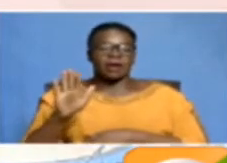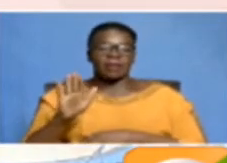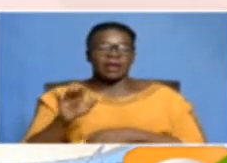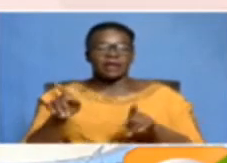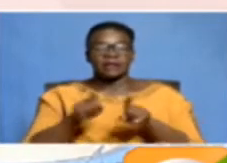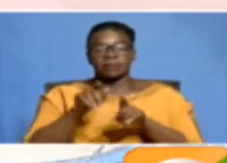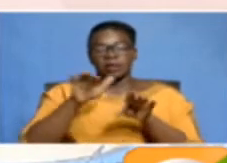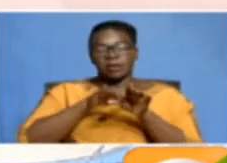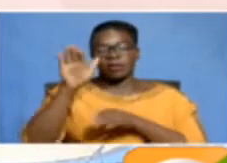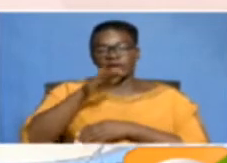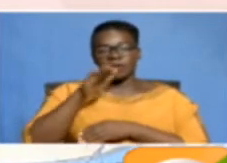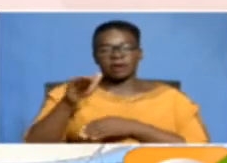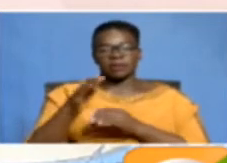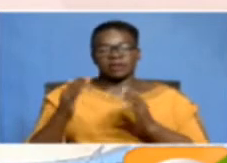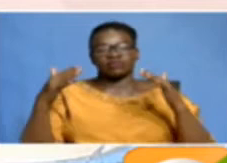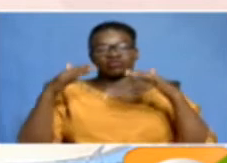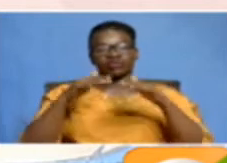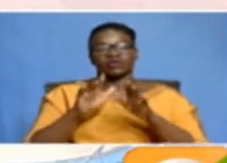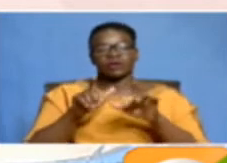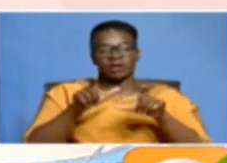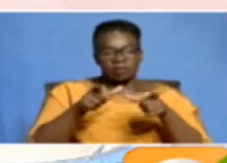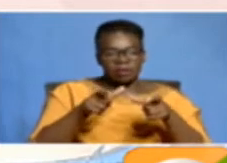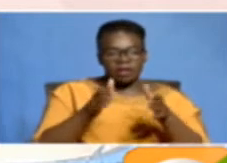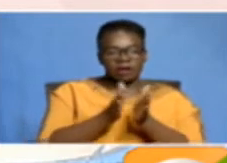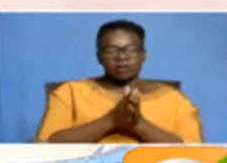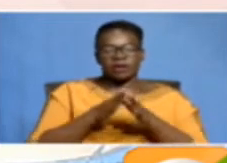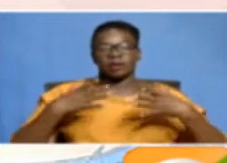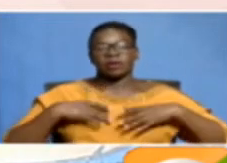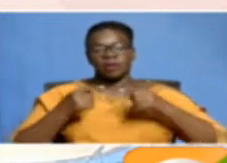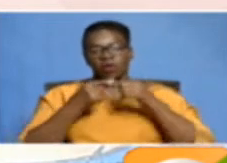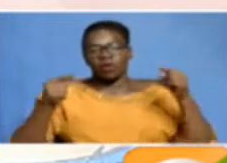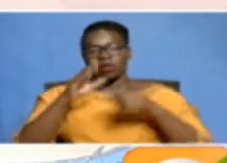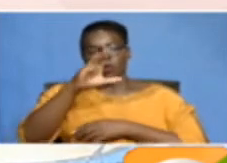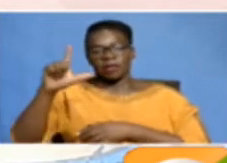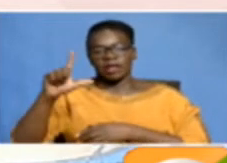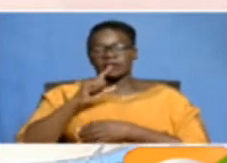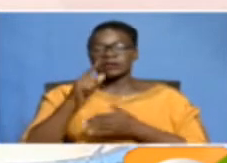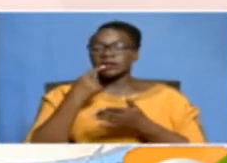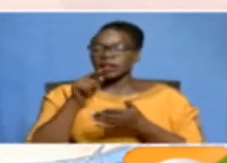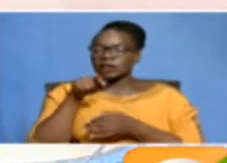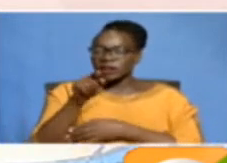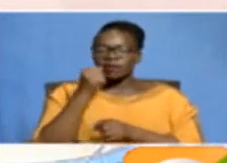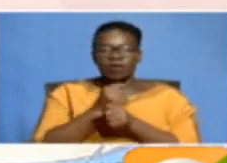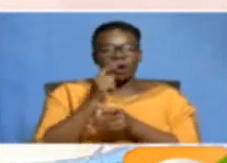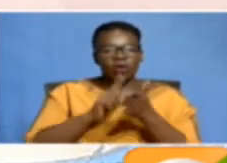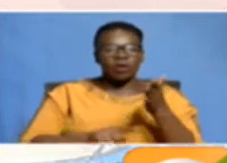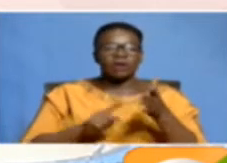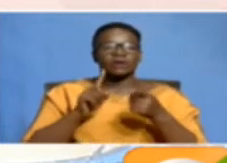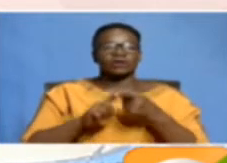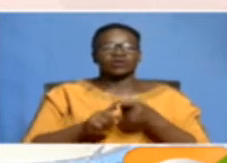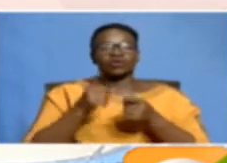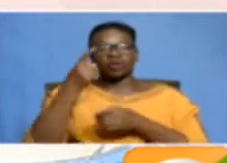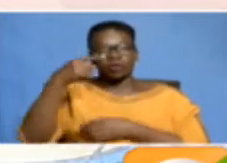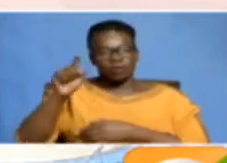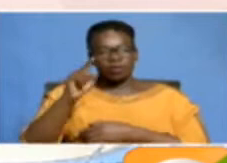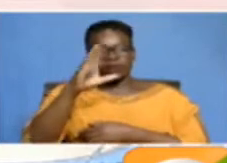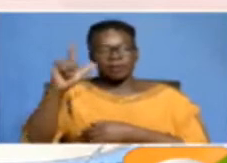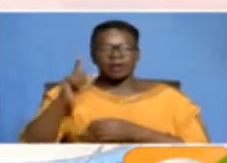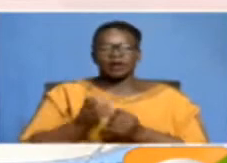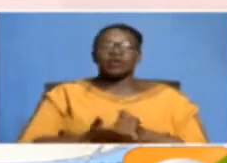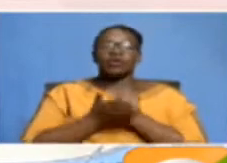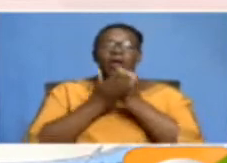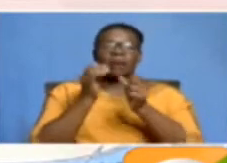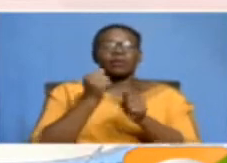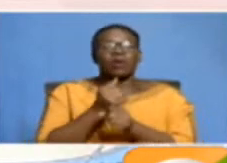a scathing attack on the media and critics of the bill, argued that all they were doing was to pass a law to enable the proper functioning of the